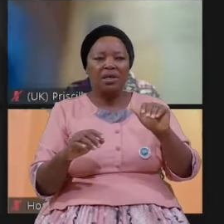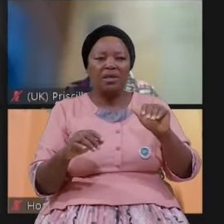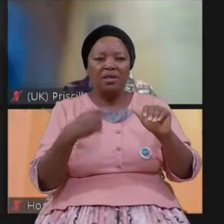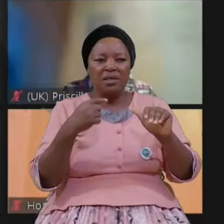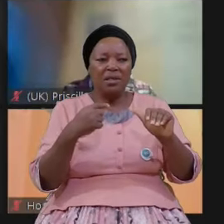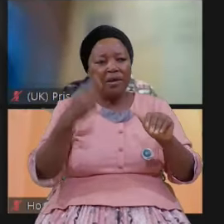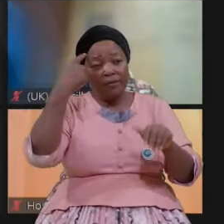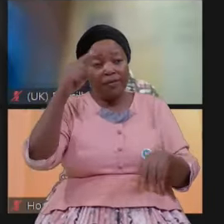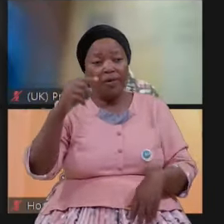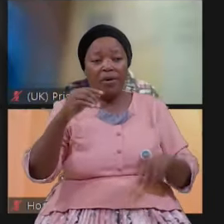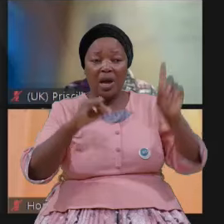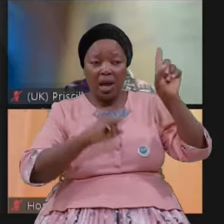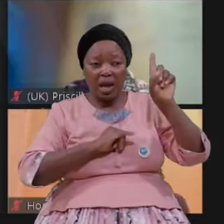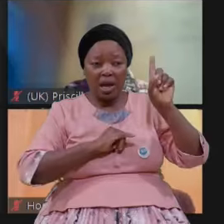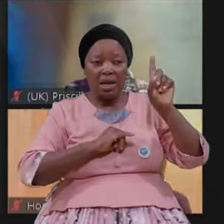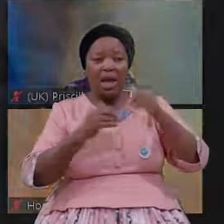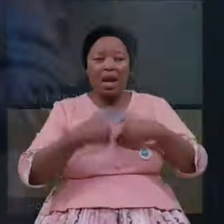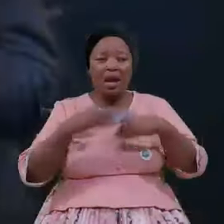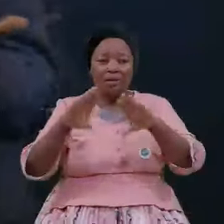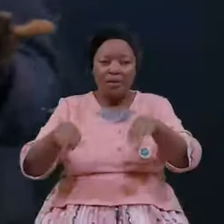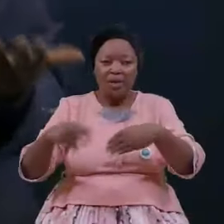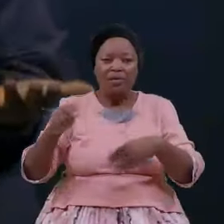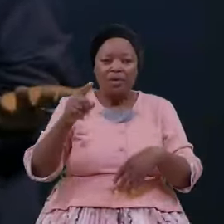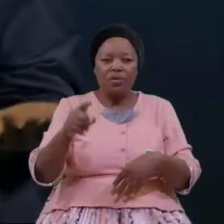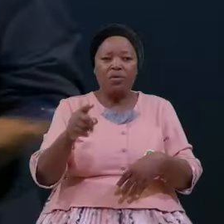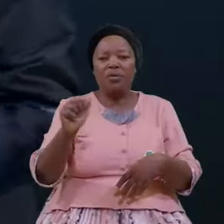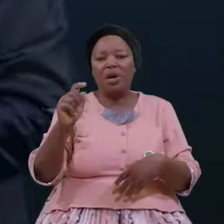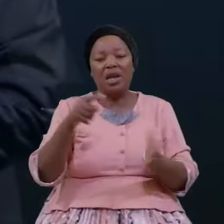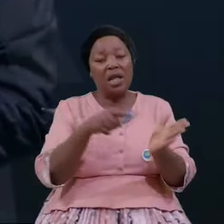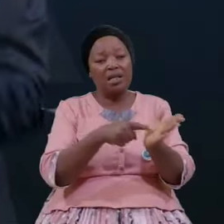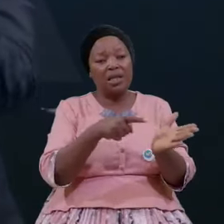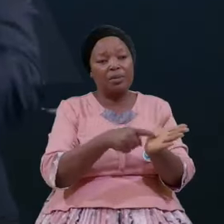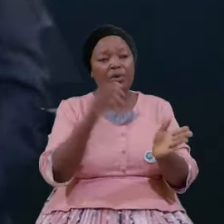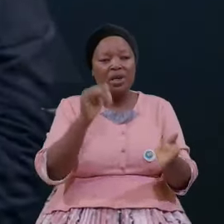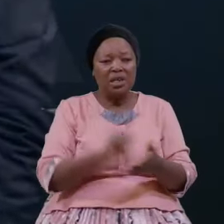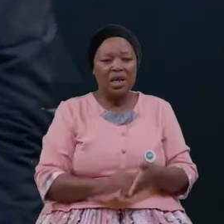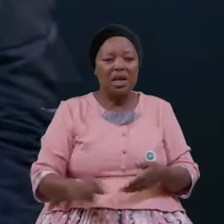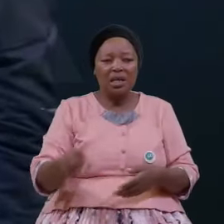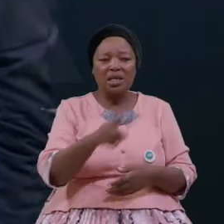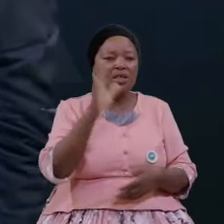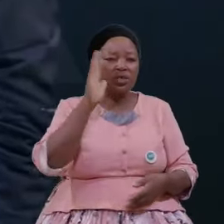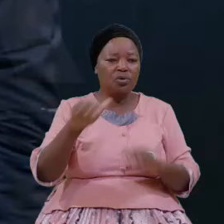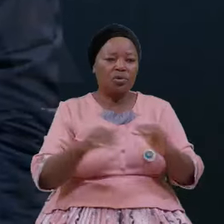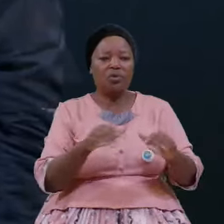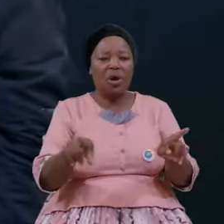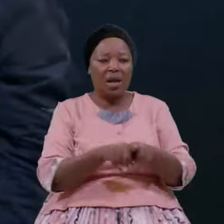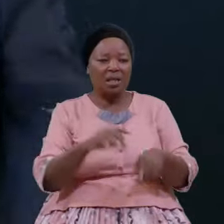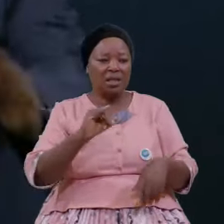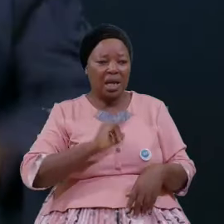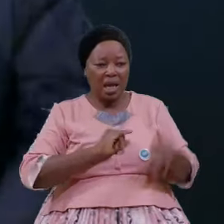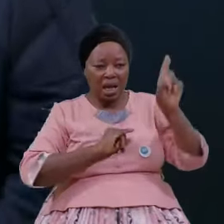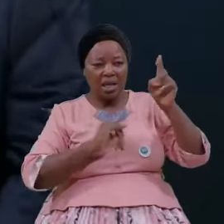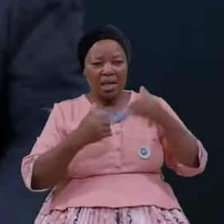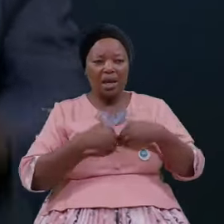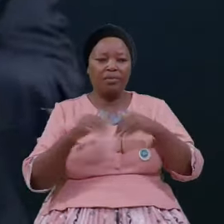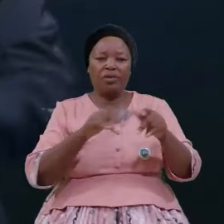I have given you an example that ye should do as I have done unto you. Look